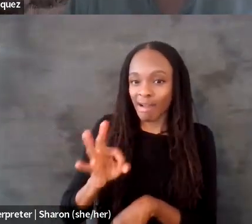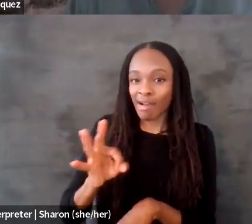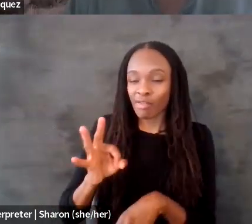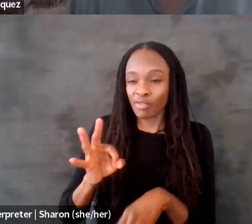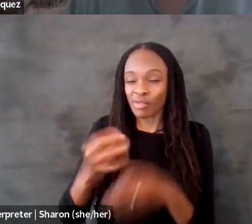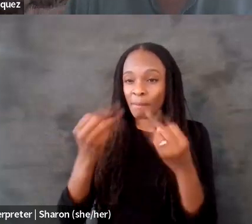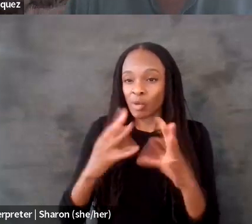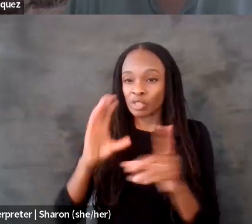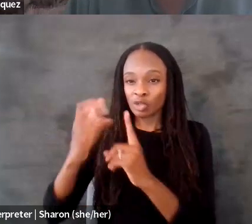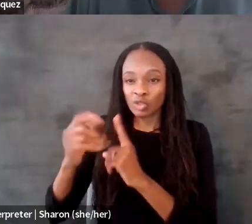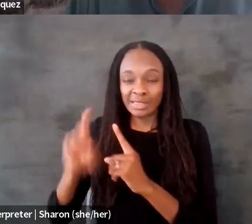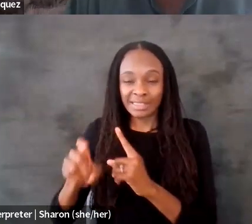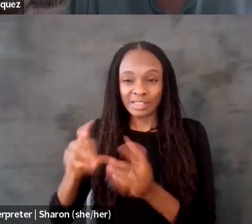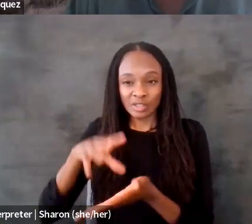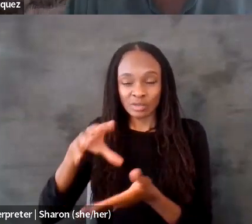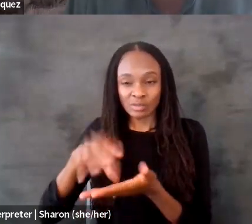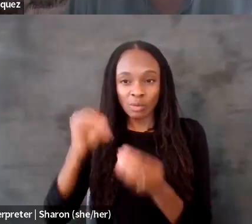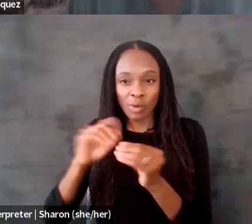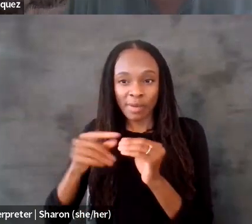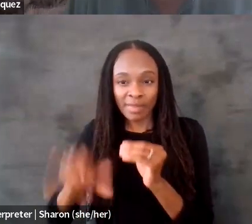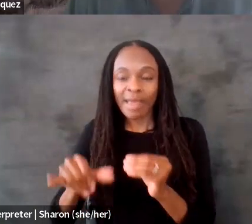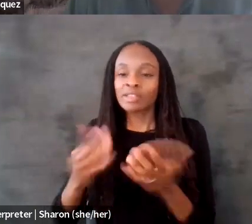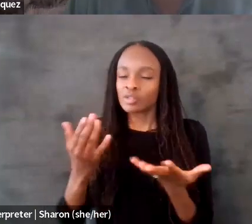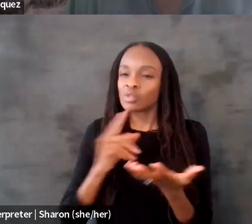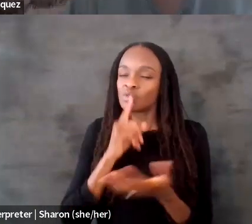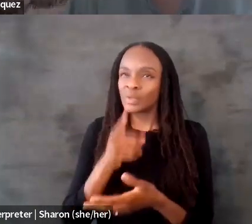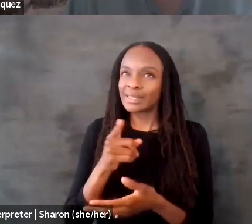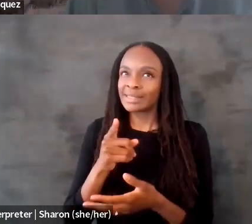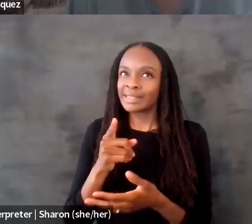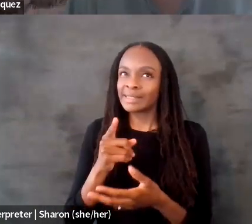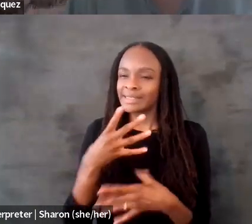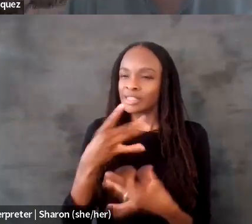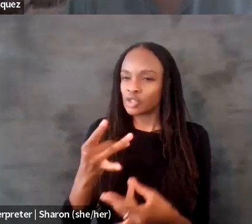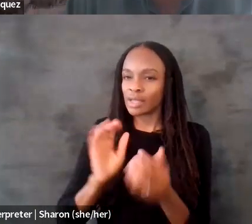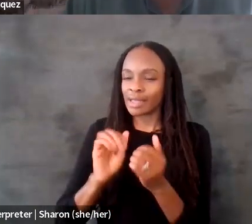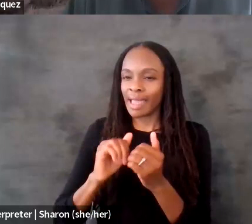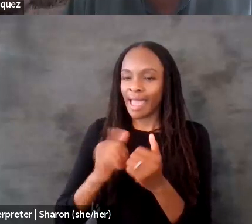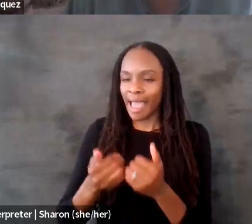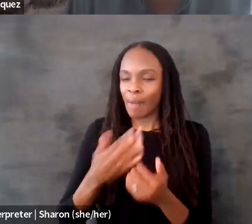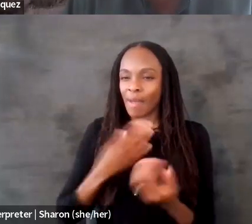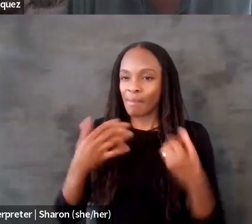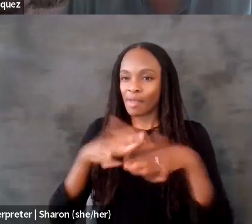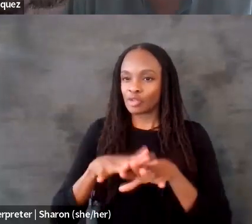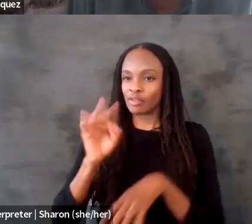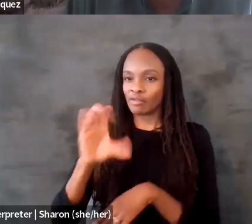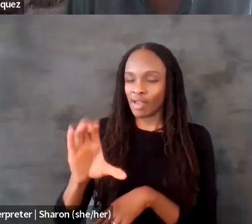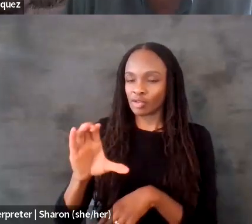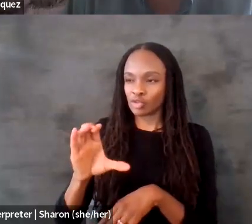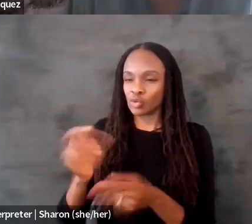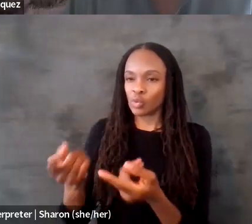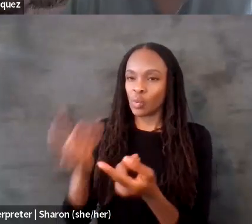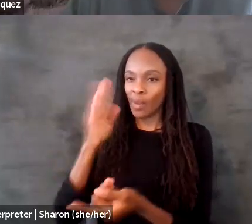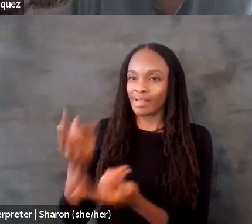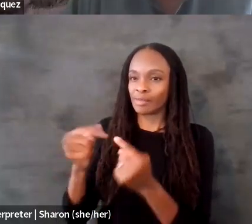years, it's fascinating how my mainstream faculty come to me for advice, but do very little reading on their